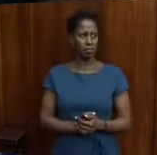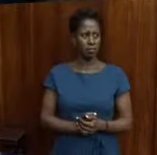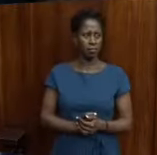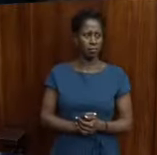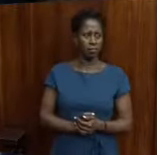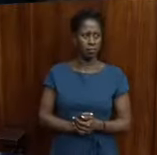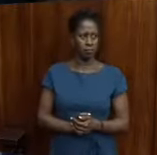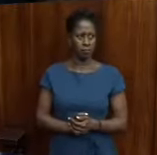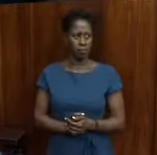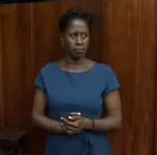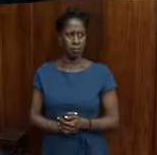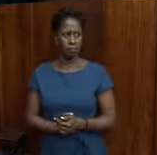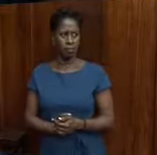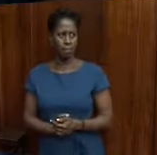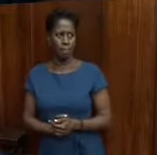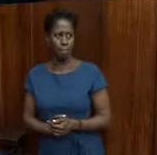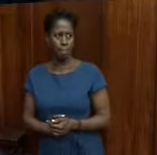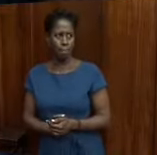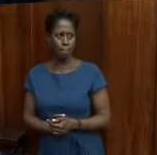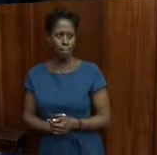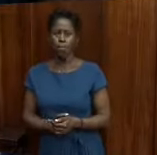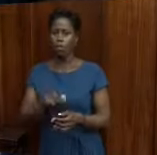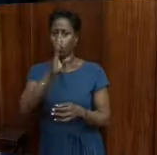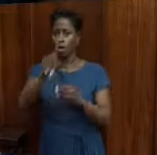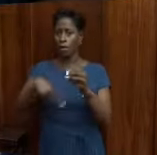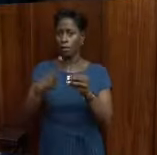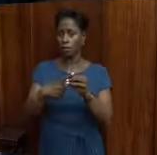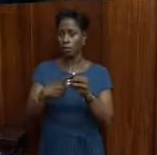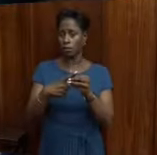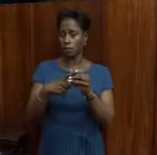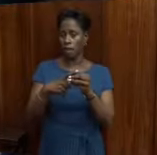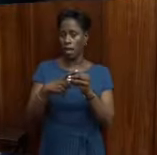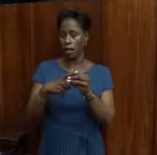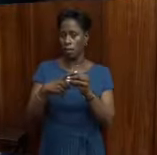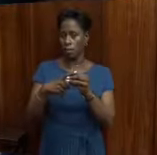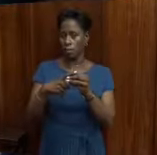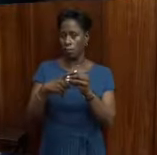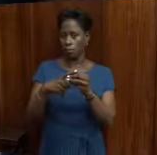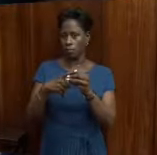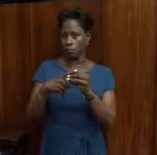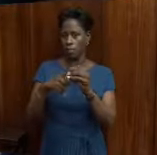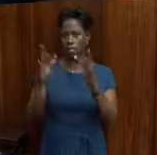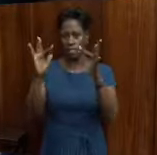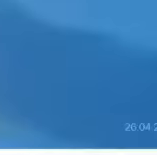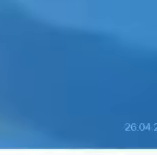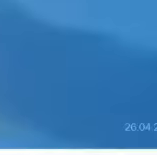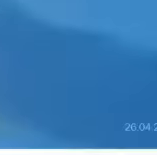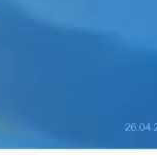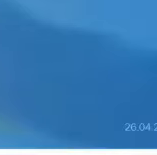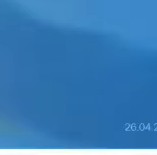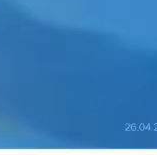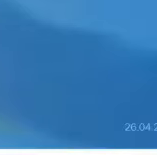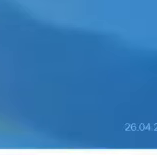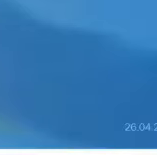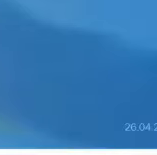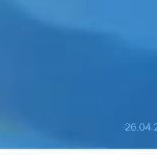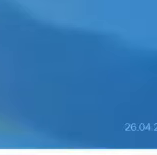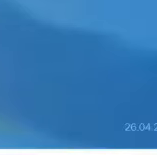Network. The Digital Government Services Platform, DigiGov, this platform aims to provide a confidential,